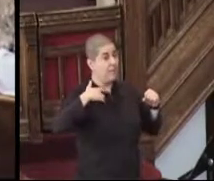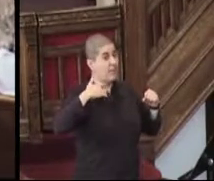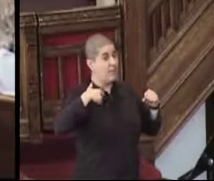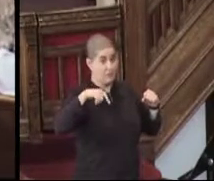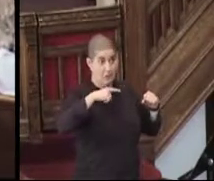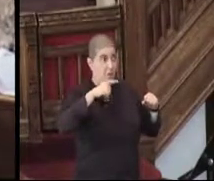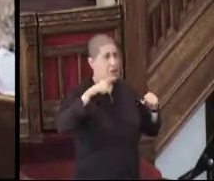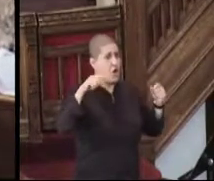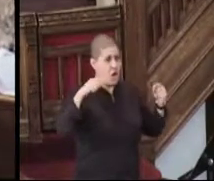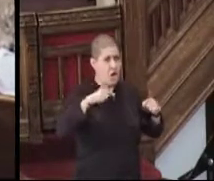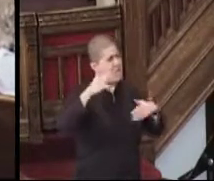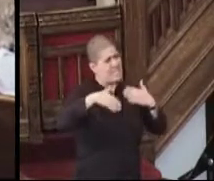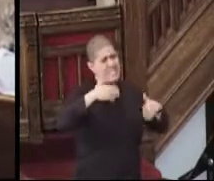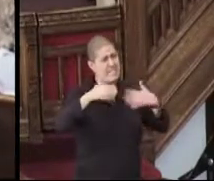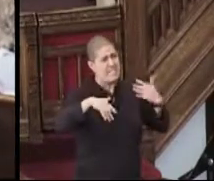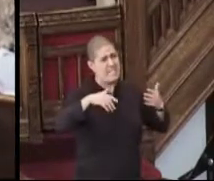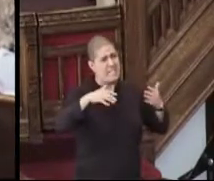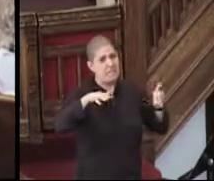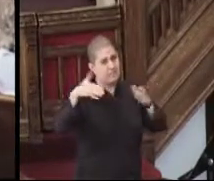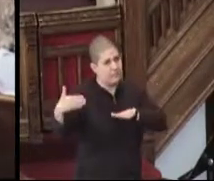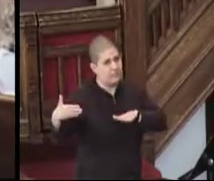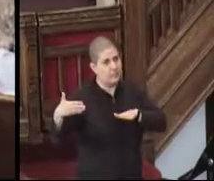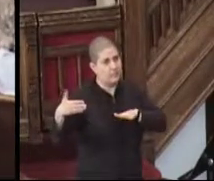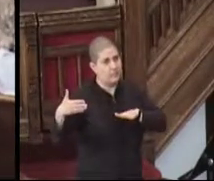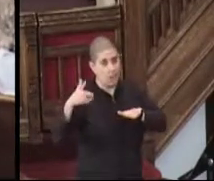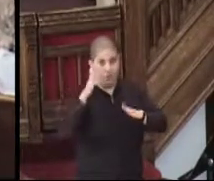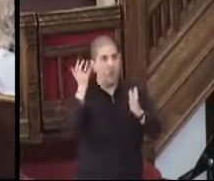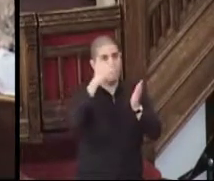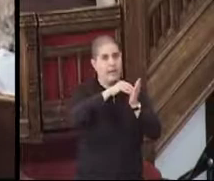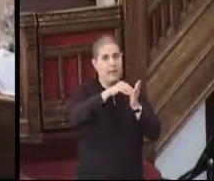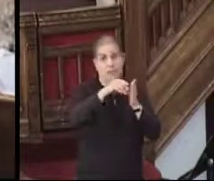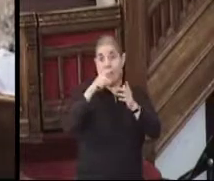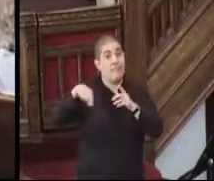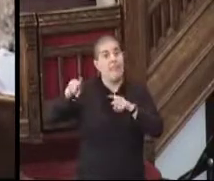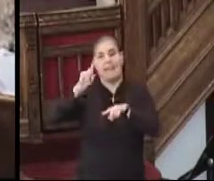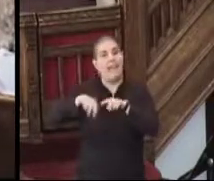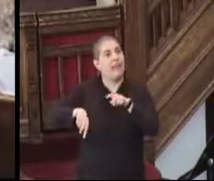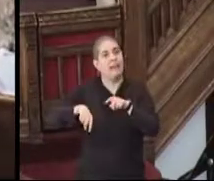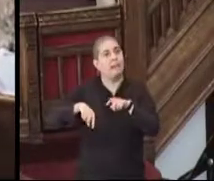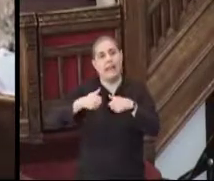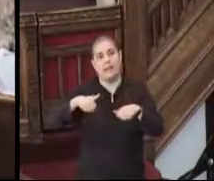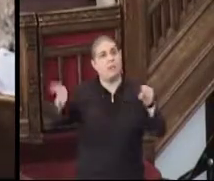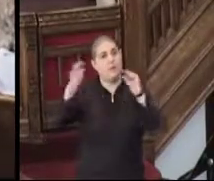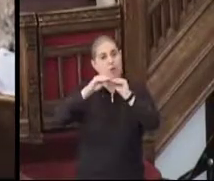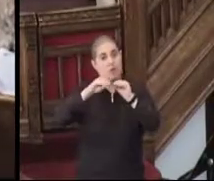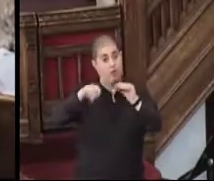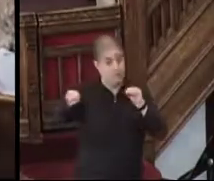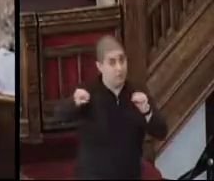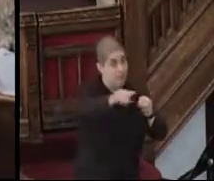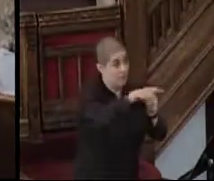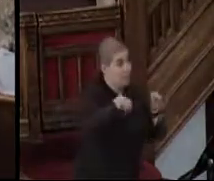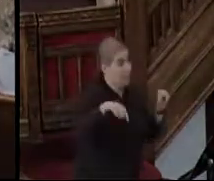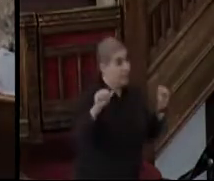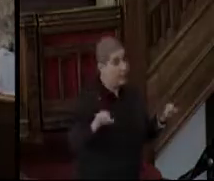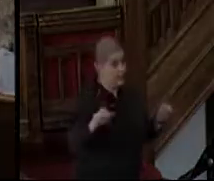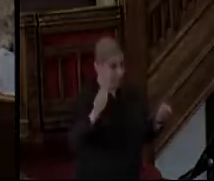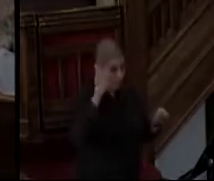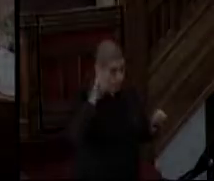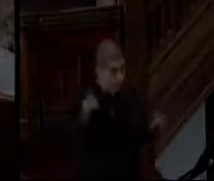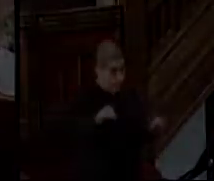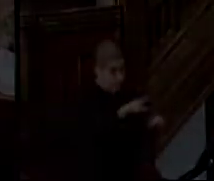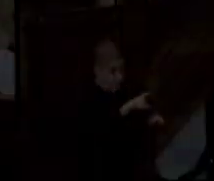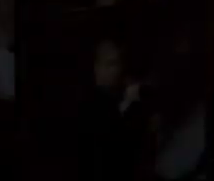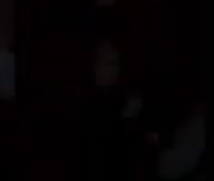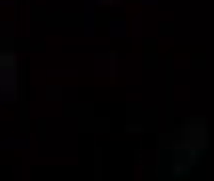again. But they can't. But we can. Will you? Amen.